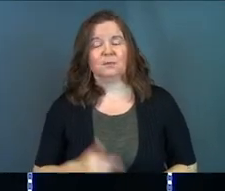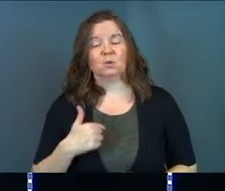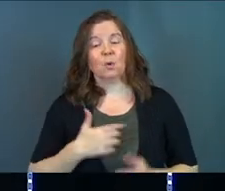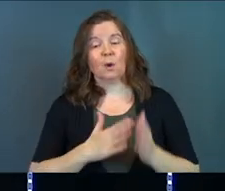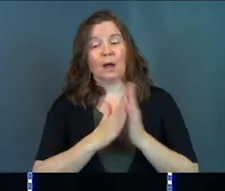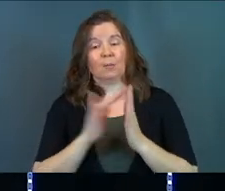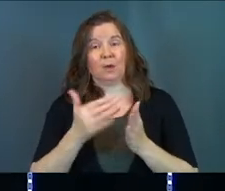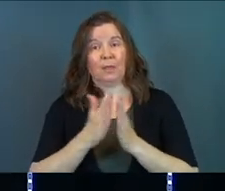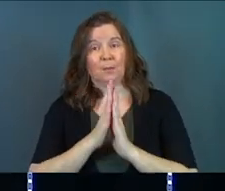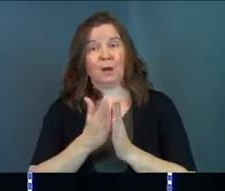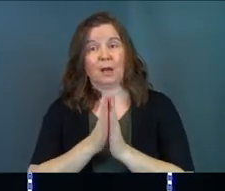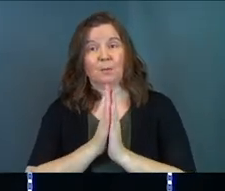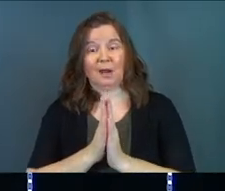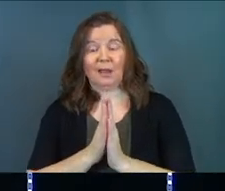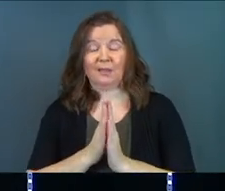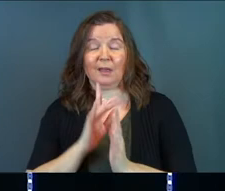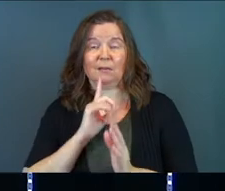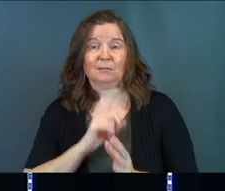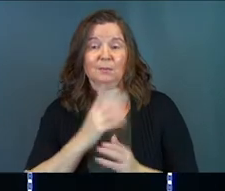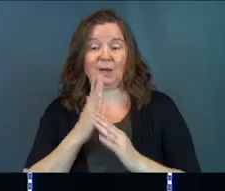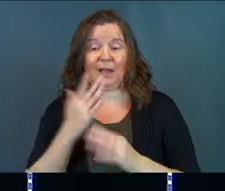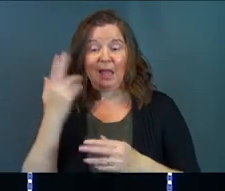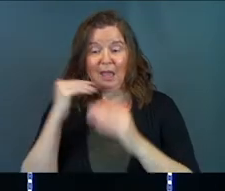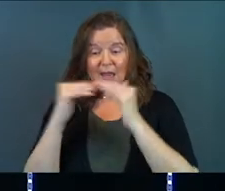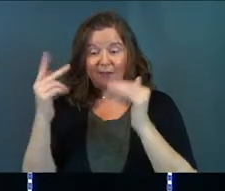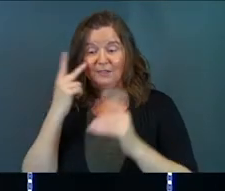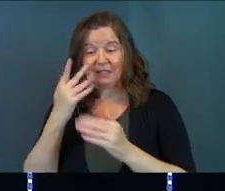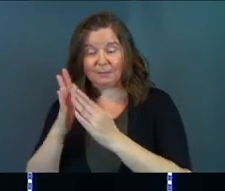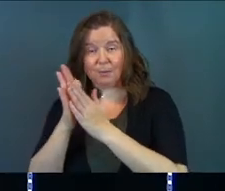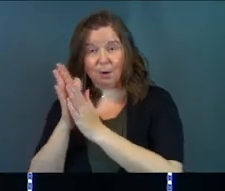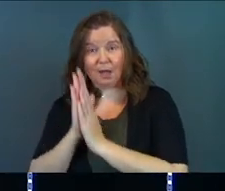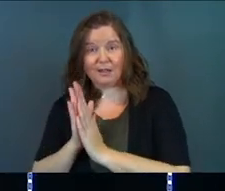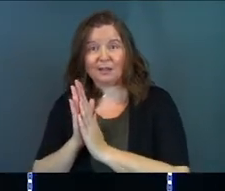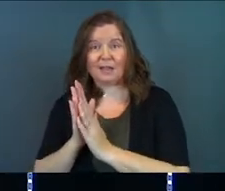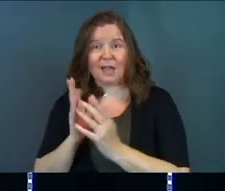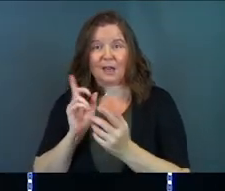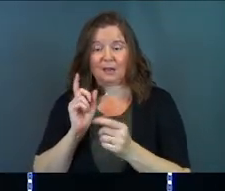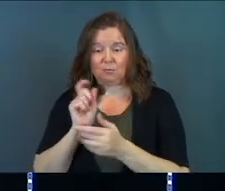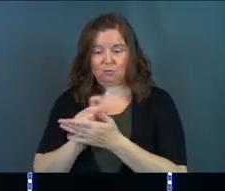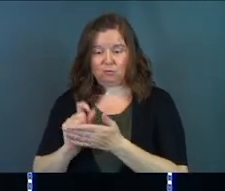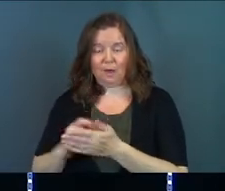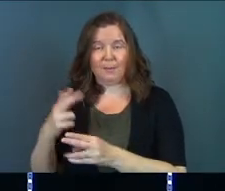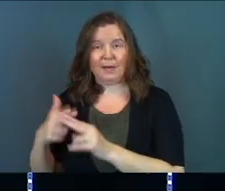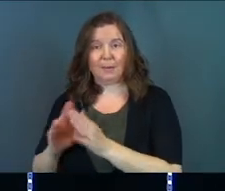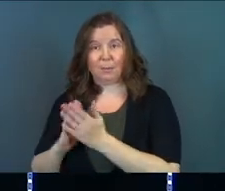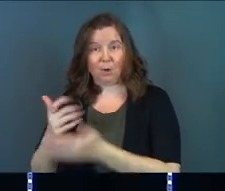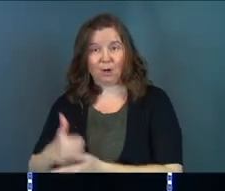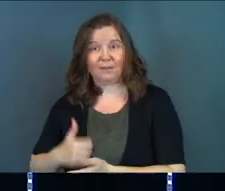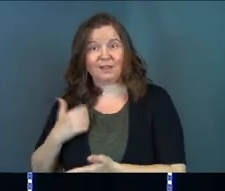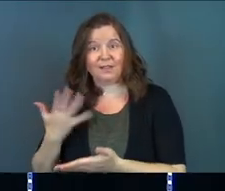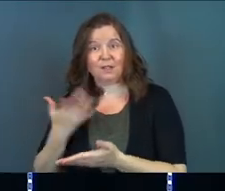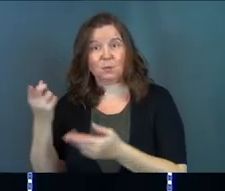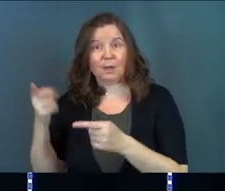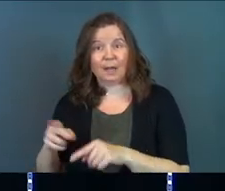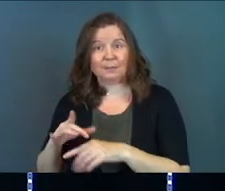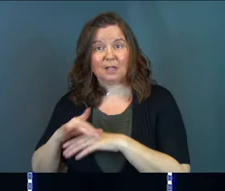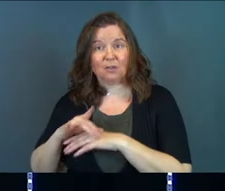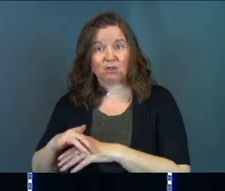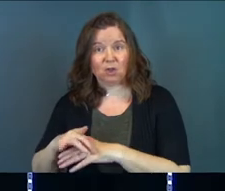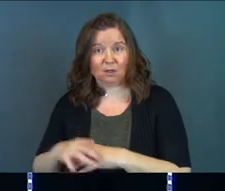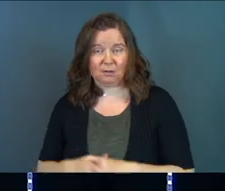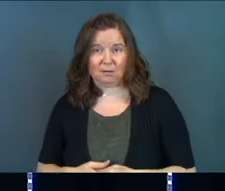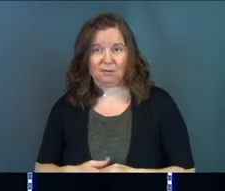So I pray that prayer, and I pray that sincere prayer, and heaven sees me pray that prayer, and it writes my name in the book of life. That's what happens on this